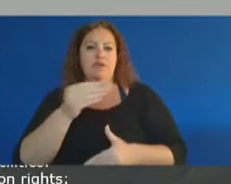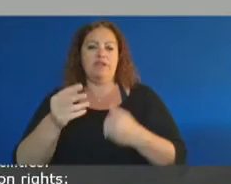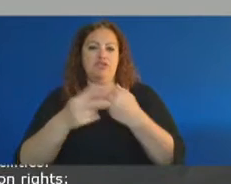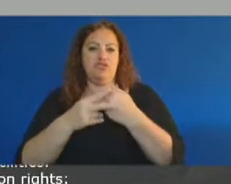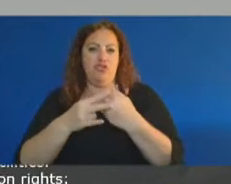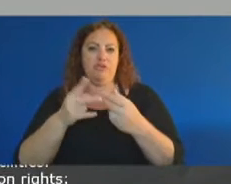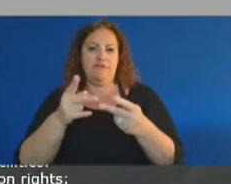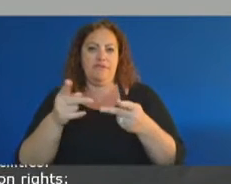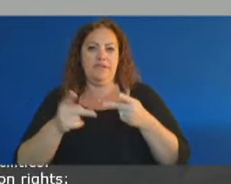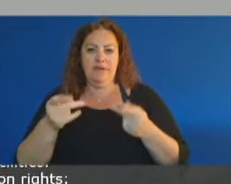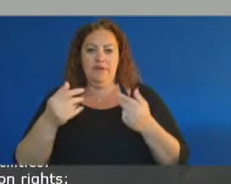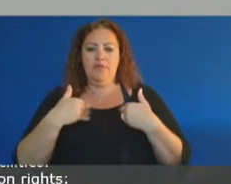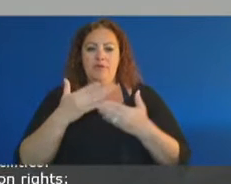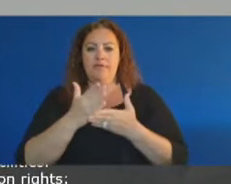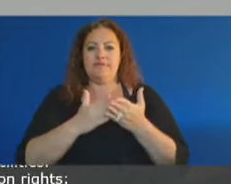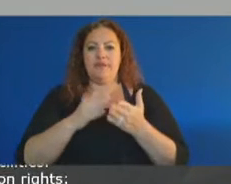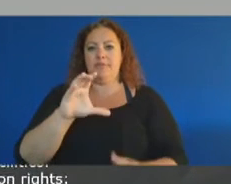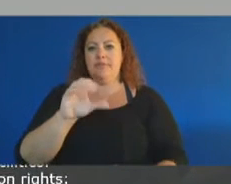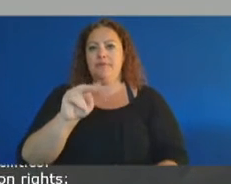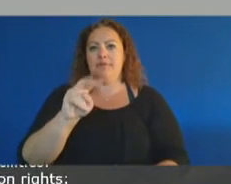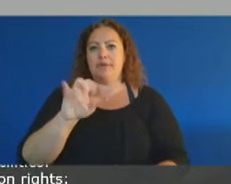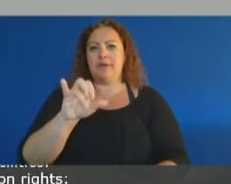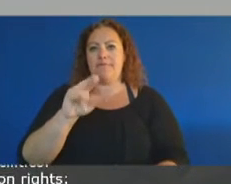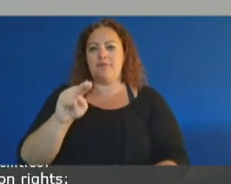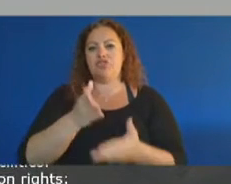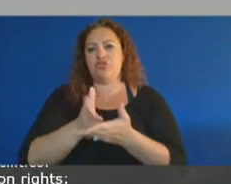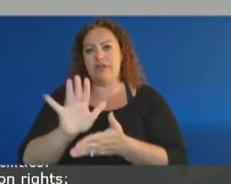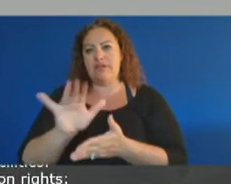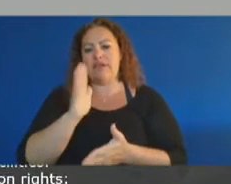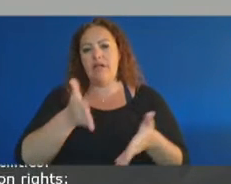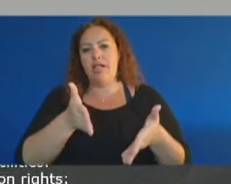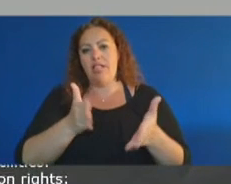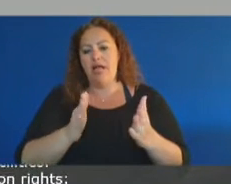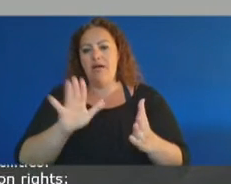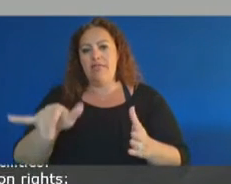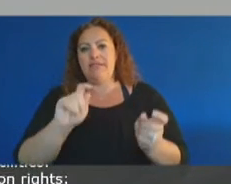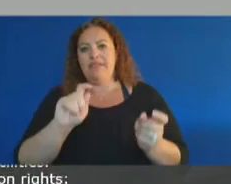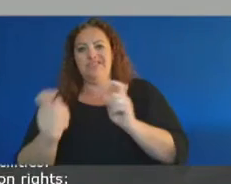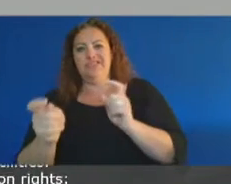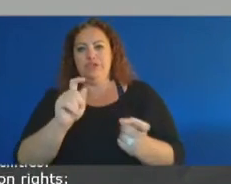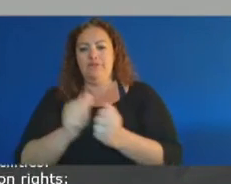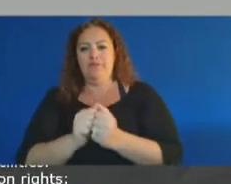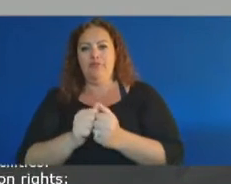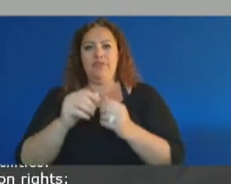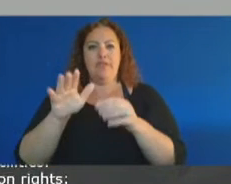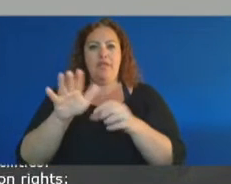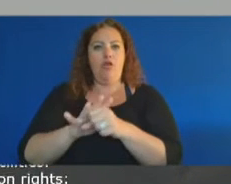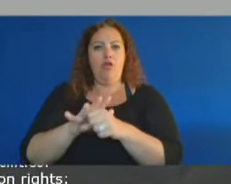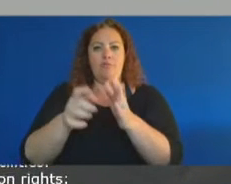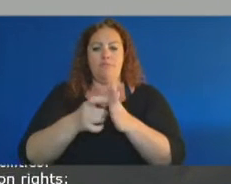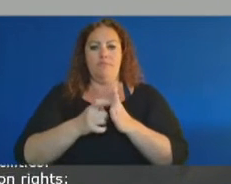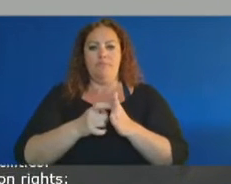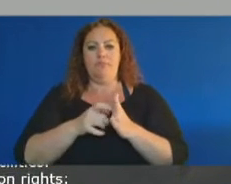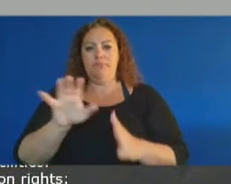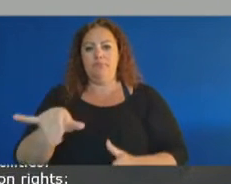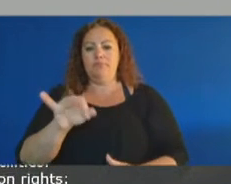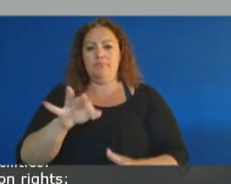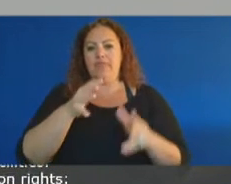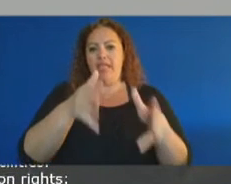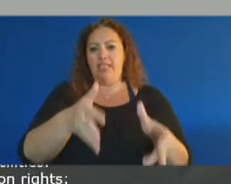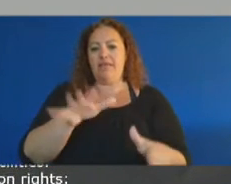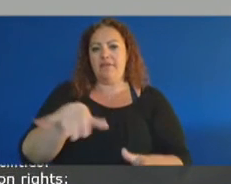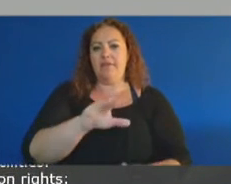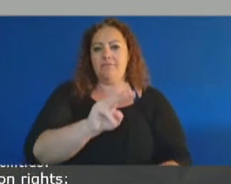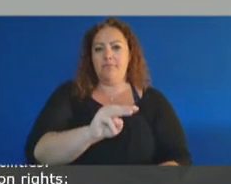conversion rights which would allow the project to shift to some market demand so unused multif family residential units if those are left out there they could be